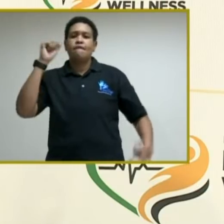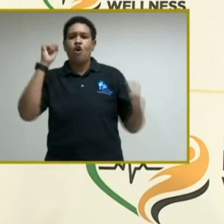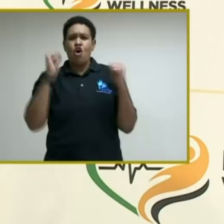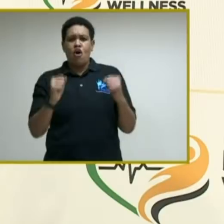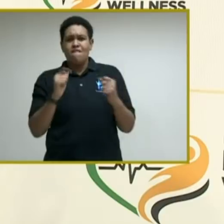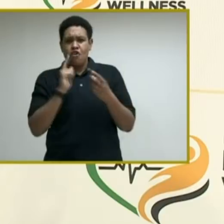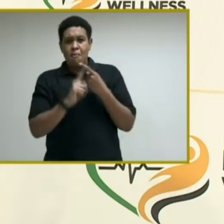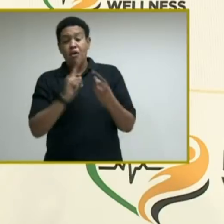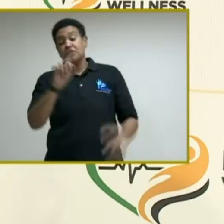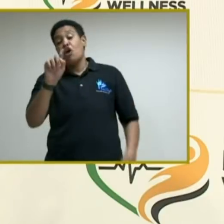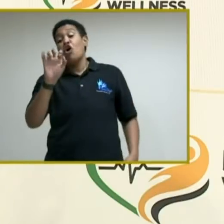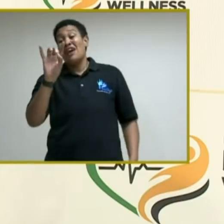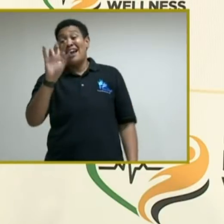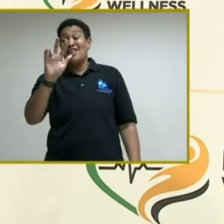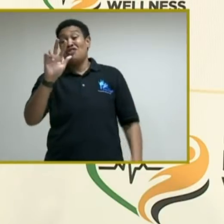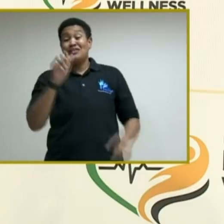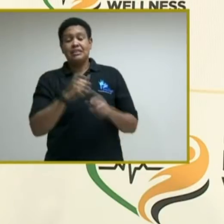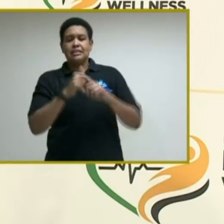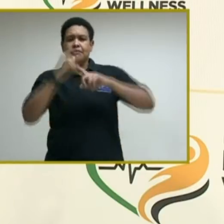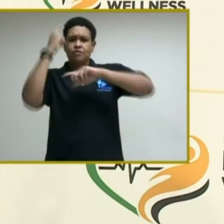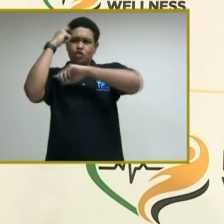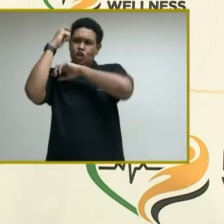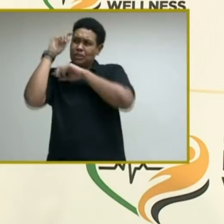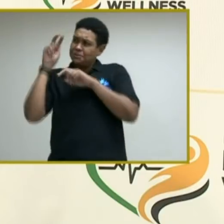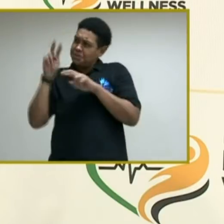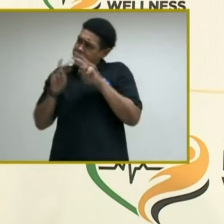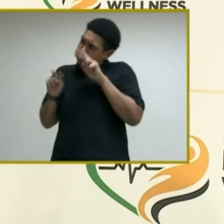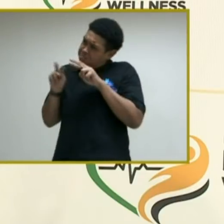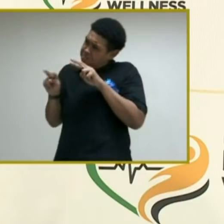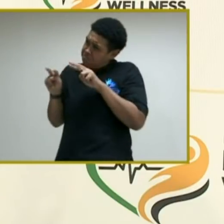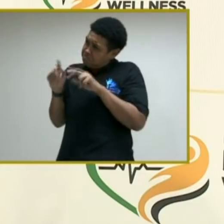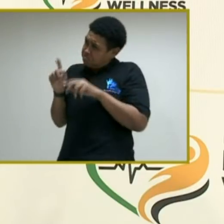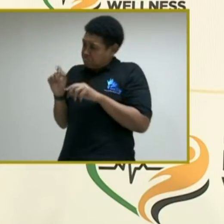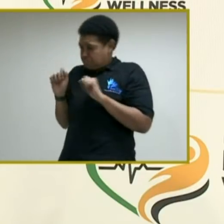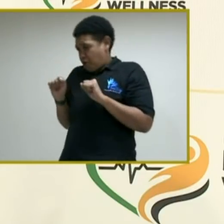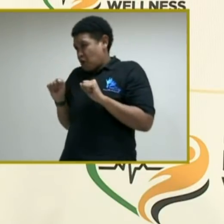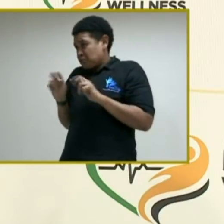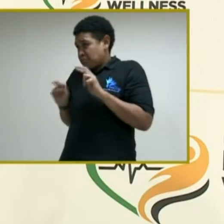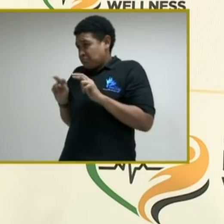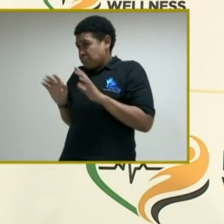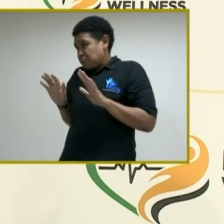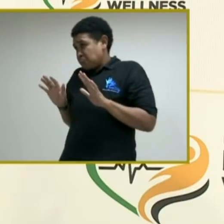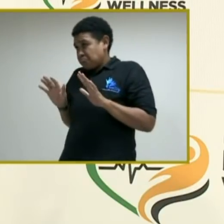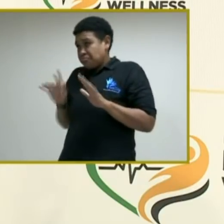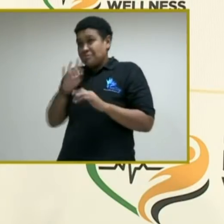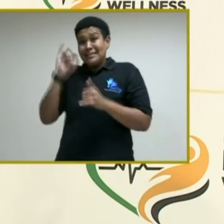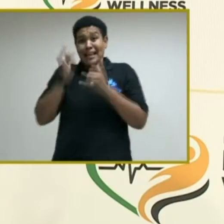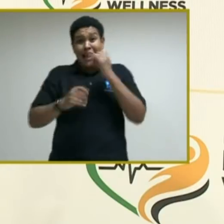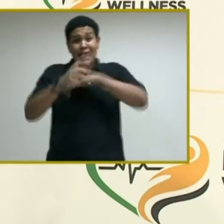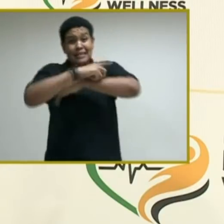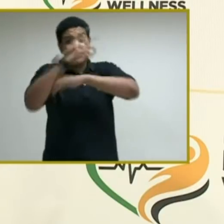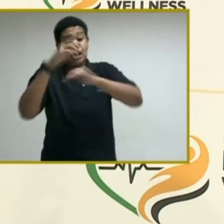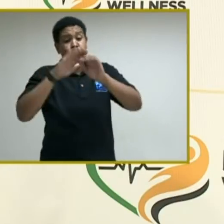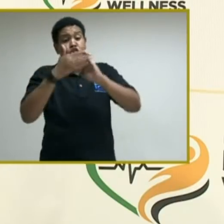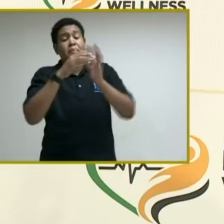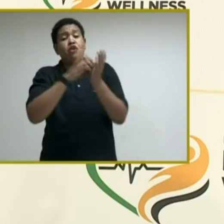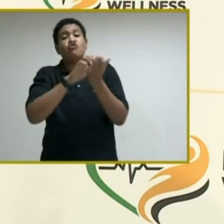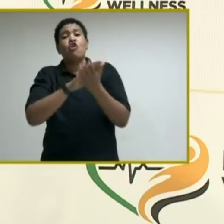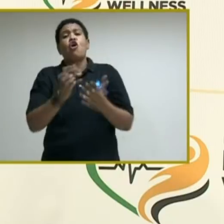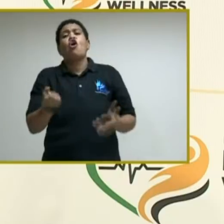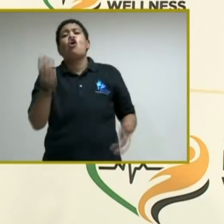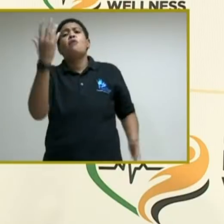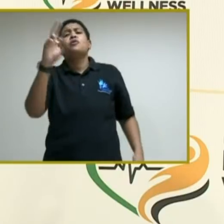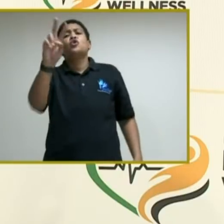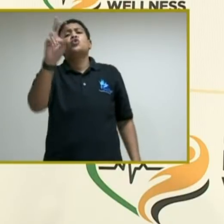positive, 183 suspected. And in the last day, the island recorded some